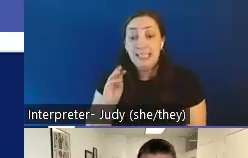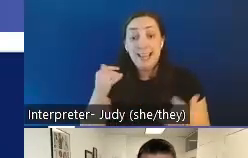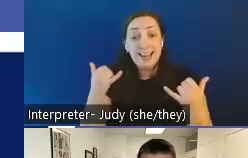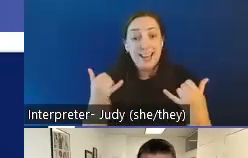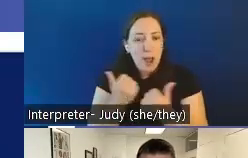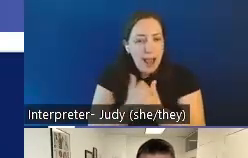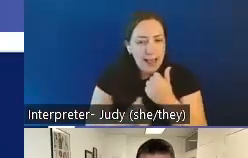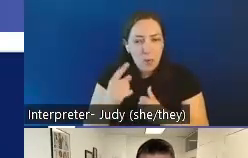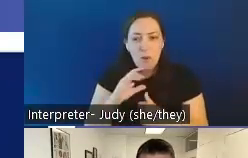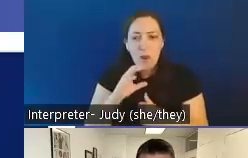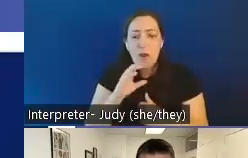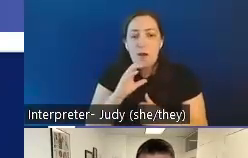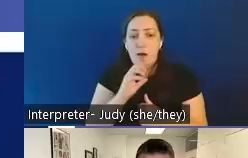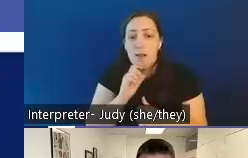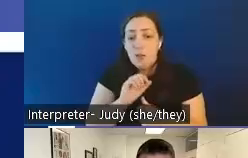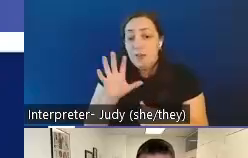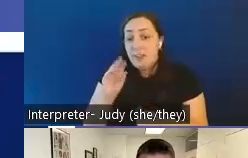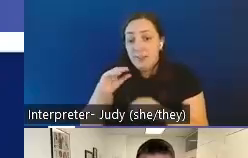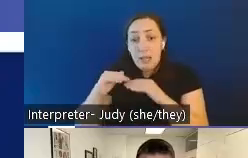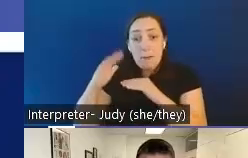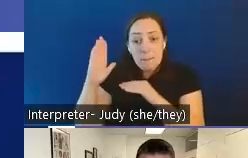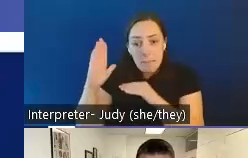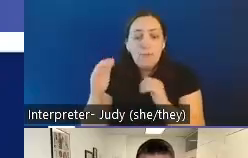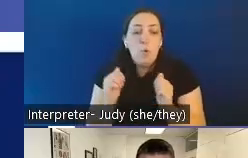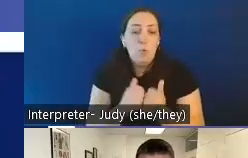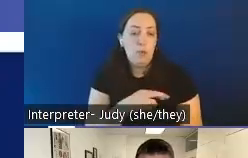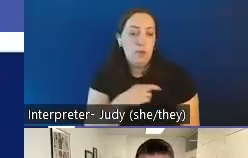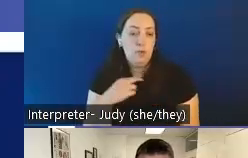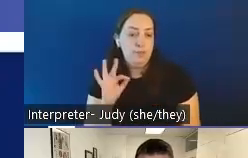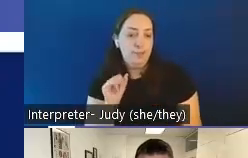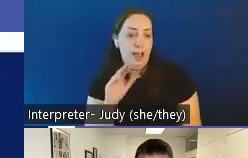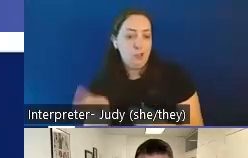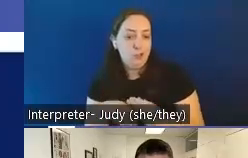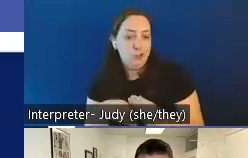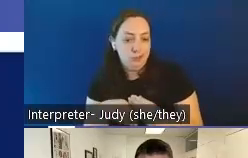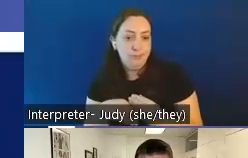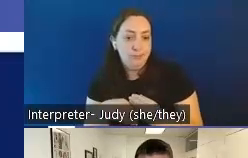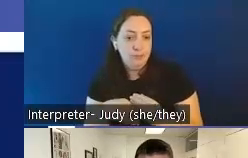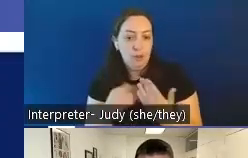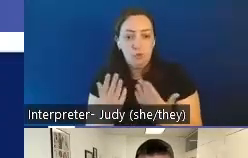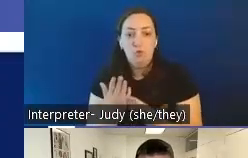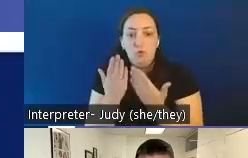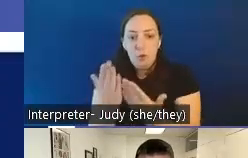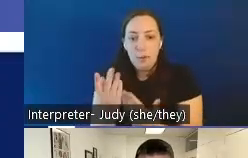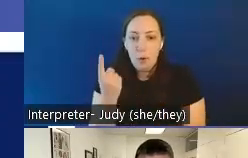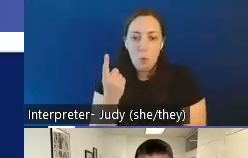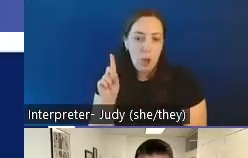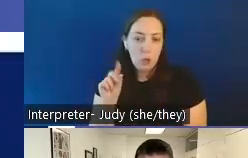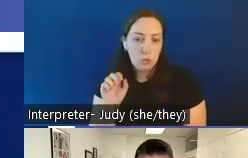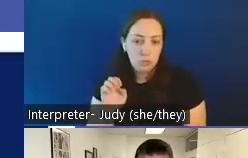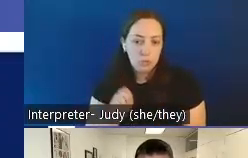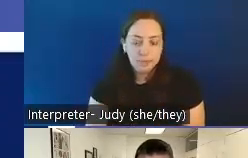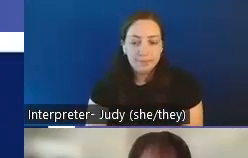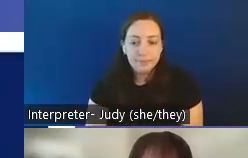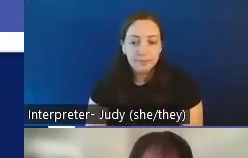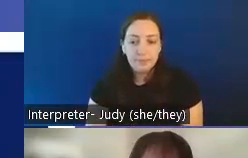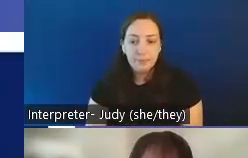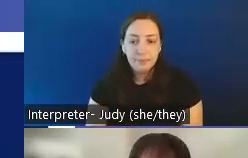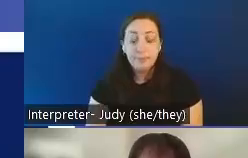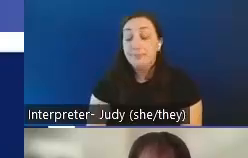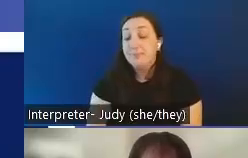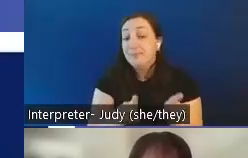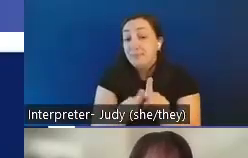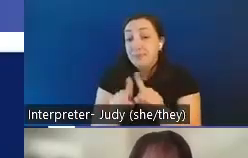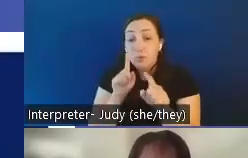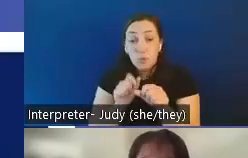down to age 50 with risk factors also are recommended to get a single dose. And I just want to note, similar to COVID vaccine,